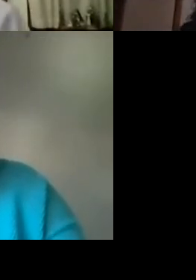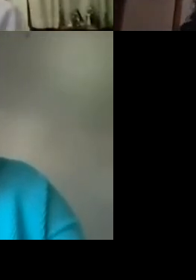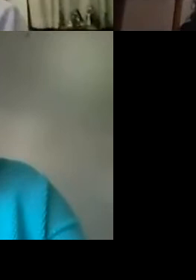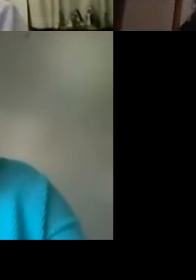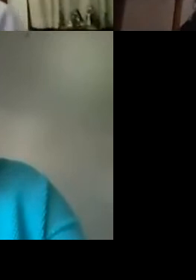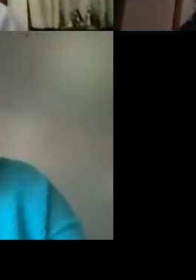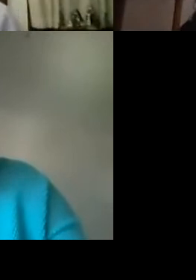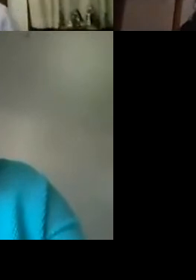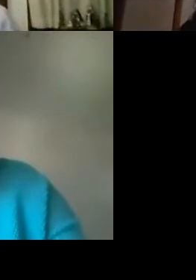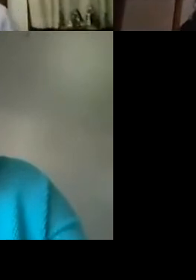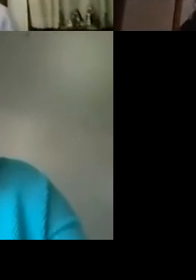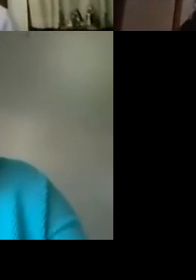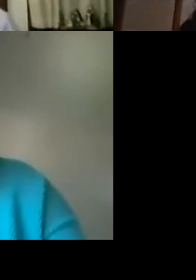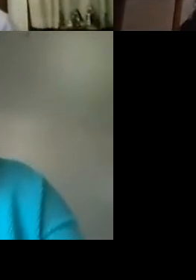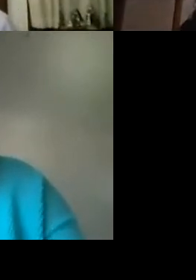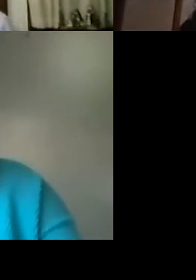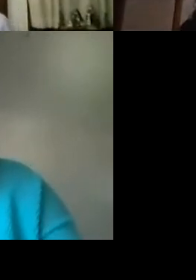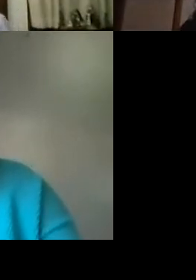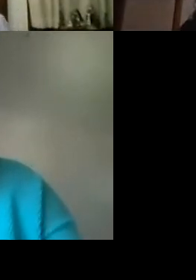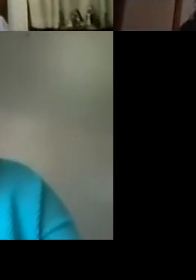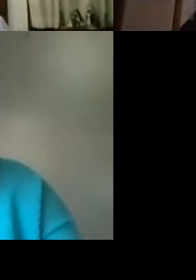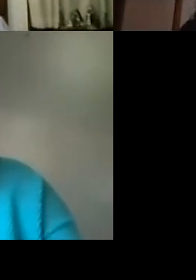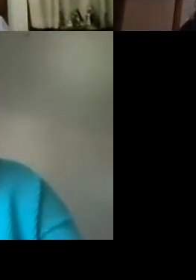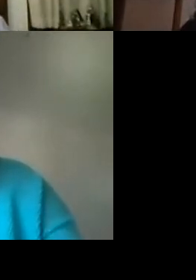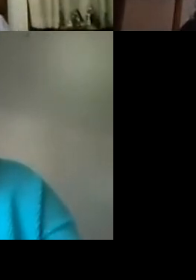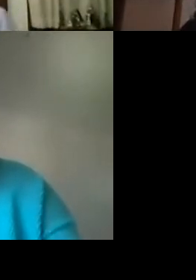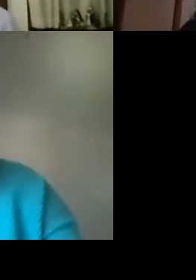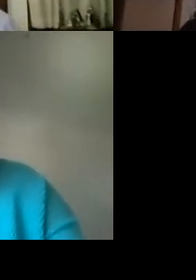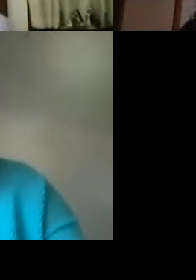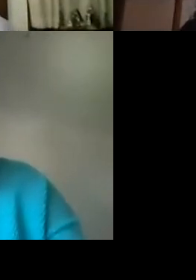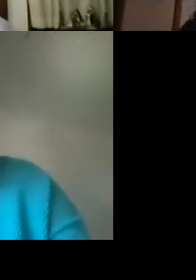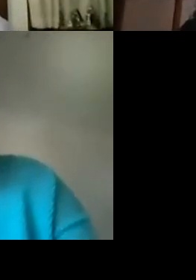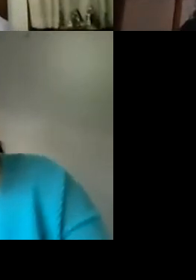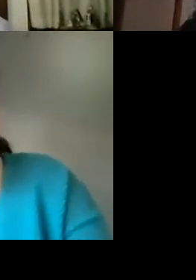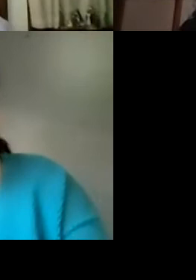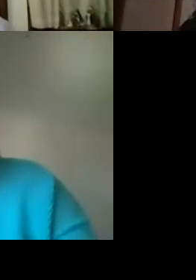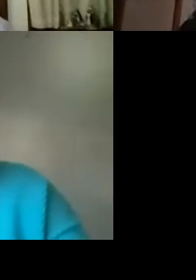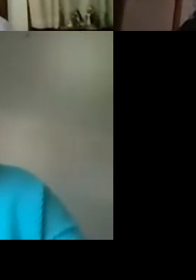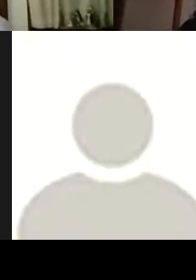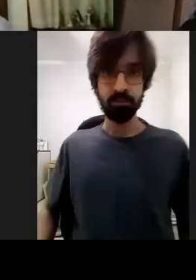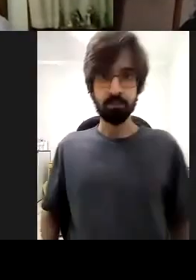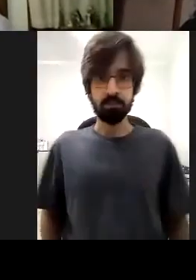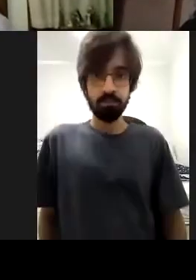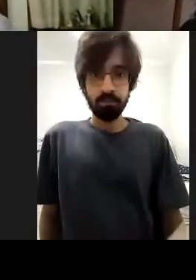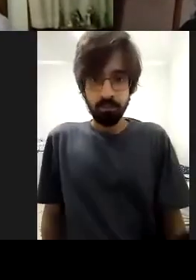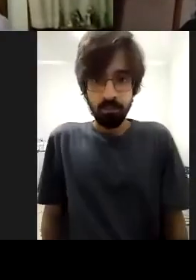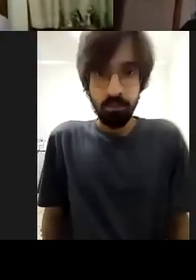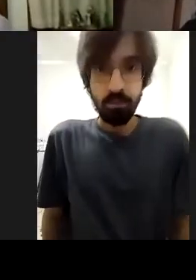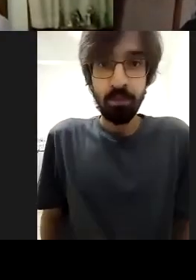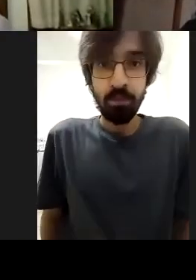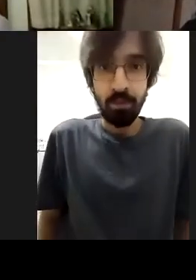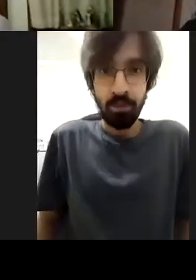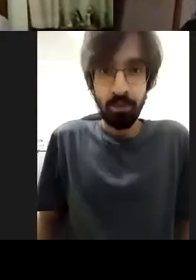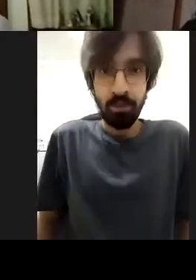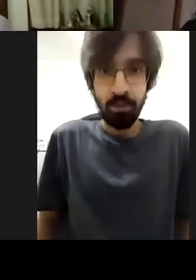Then we have Paul Pryor. Is it the right way to pronounce his surname, Pryor? Yes, that's